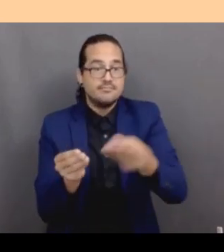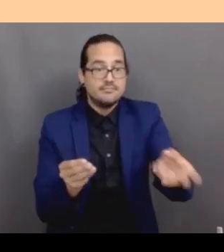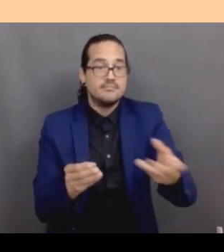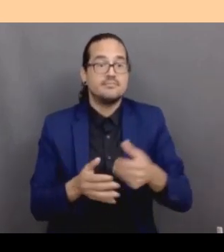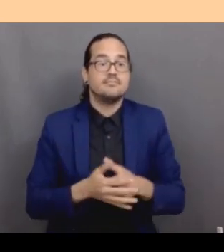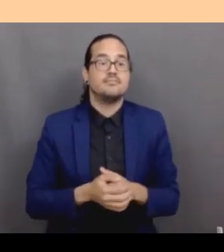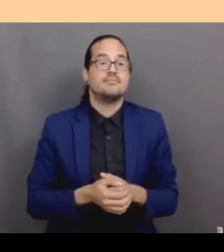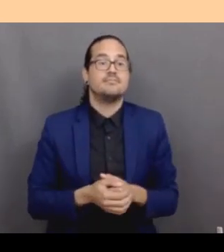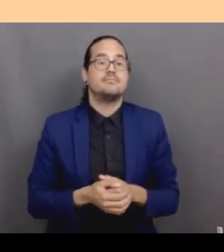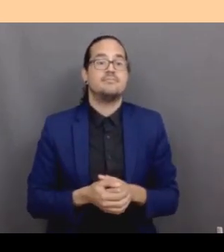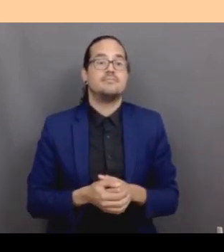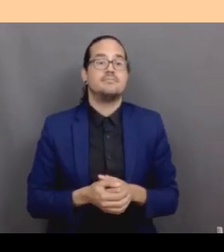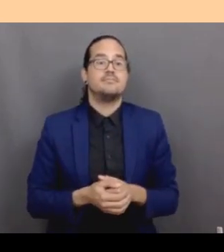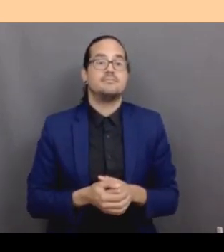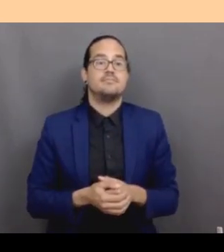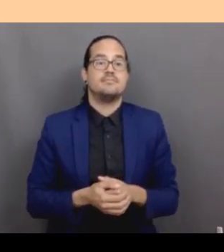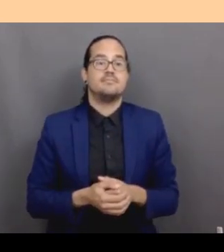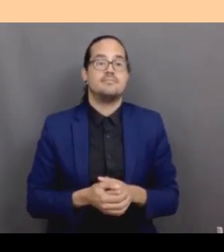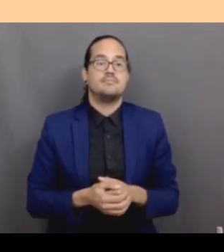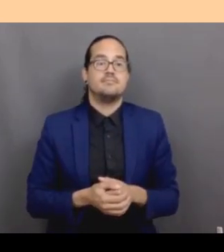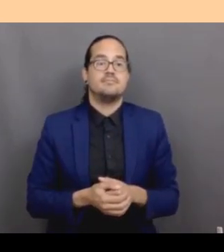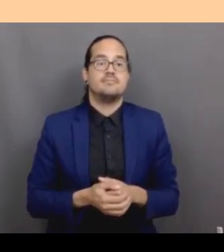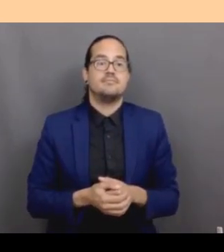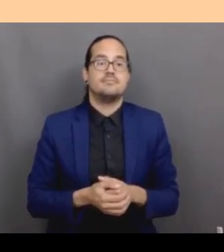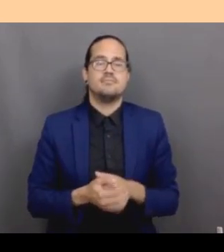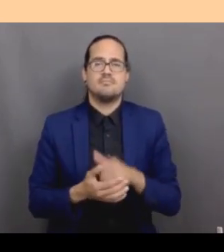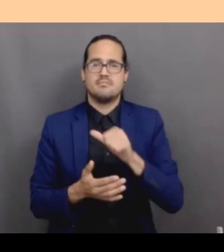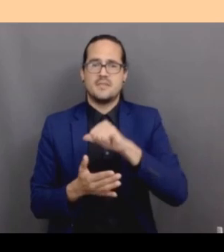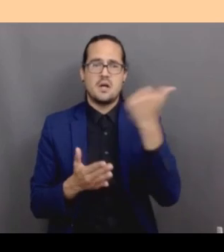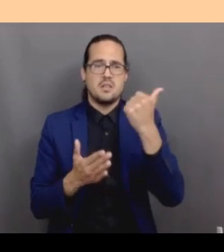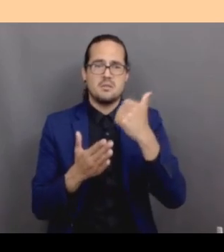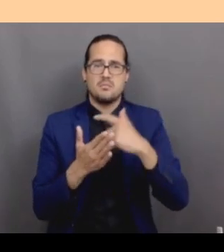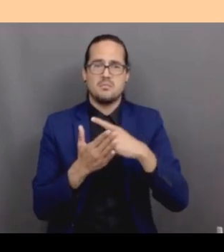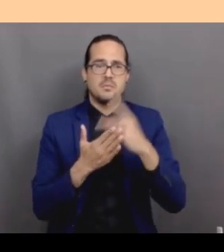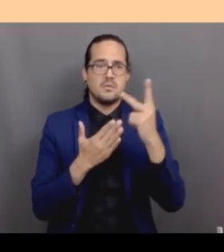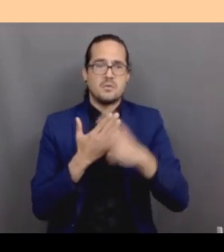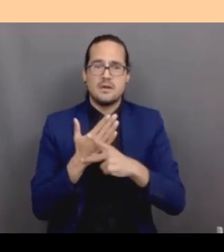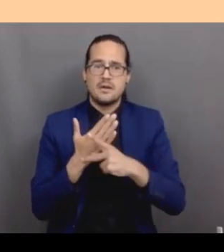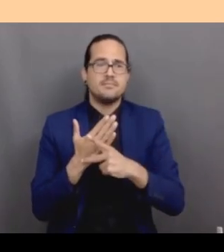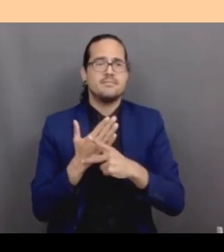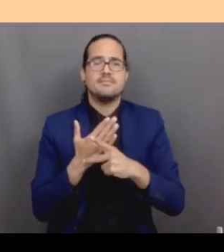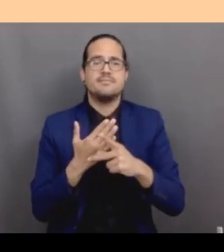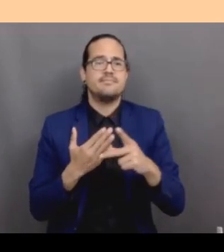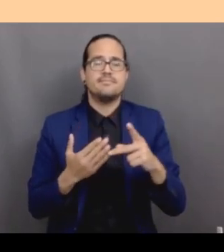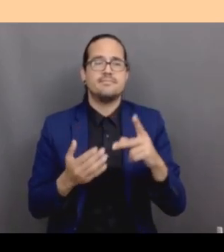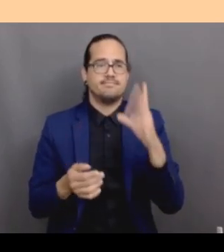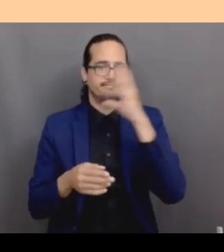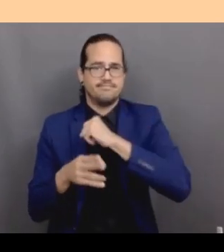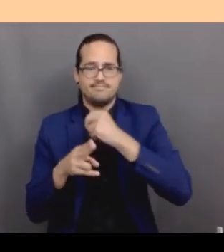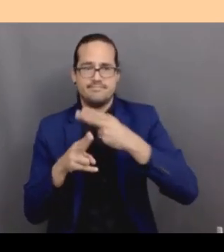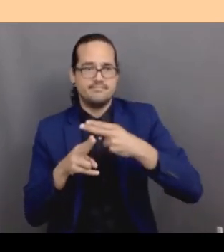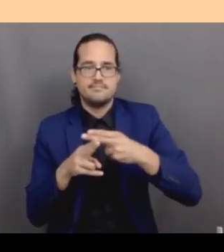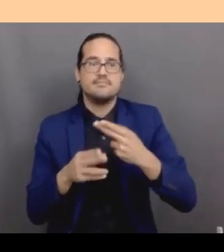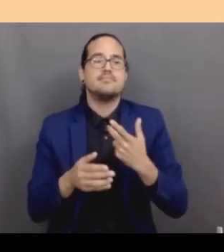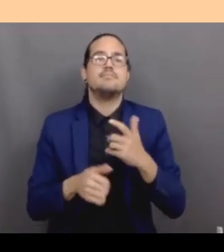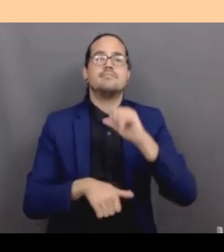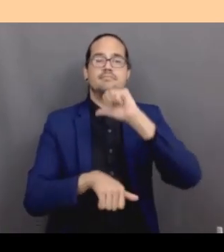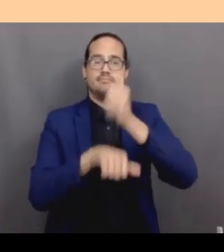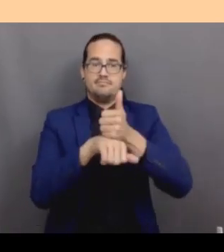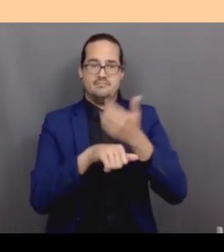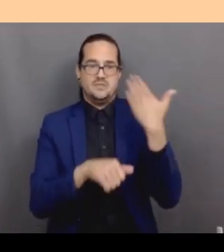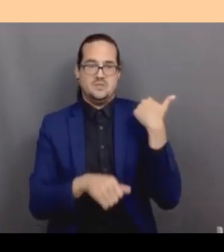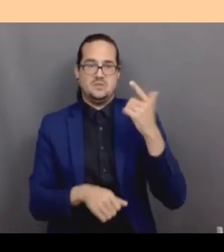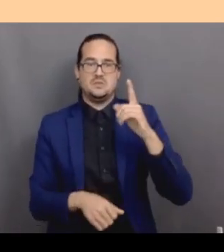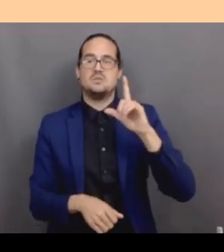by a collaboration between the County of Marin and the Marin Community Foundation. The 2020 Rental Assistance Program has been a